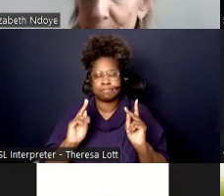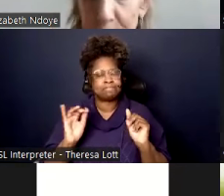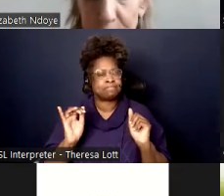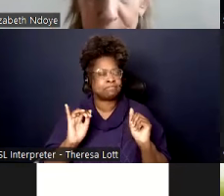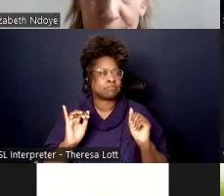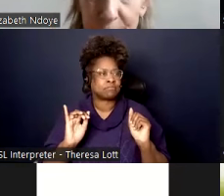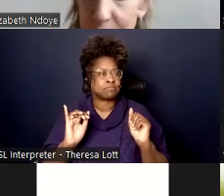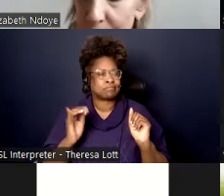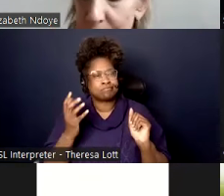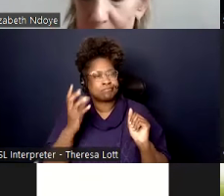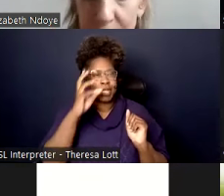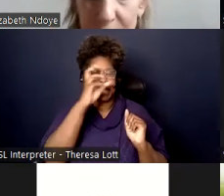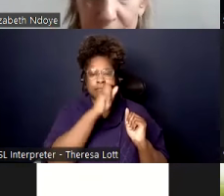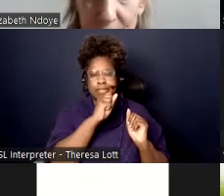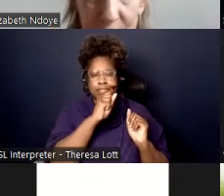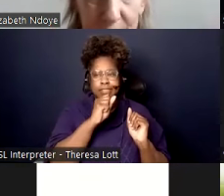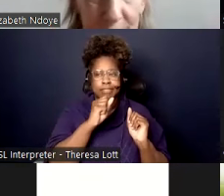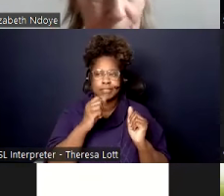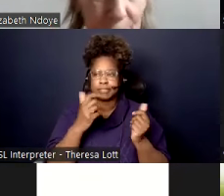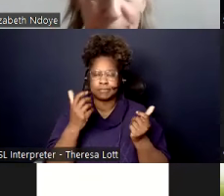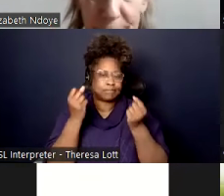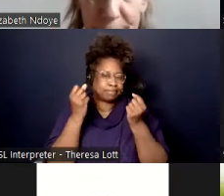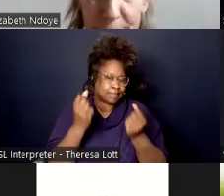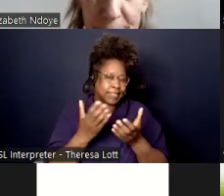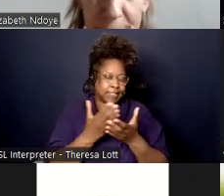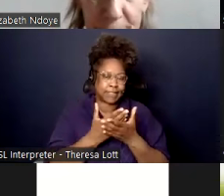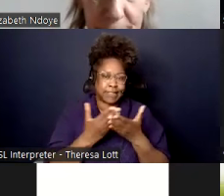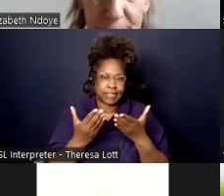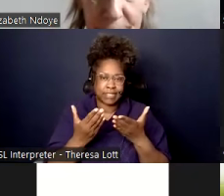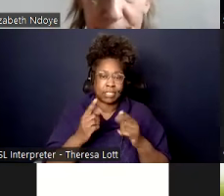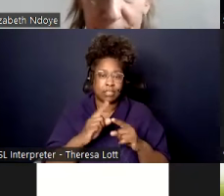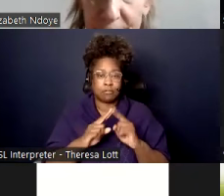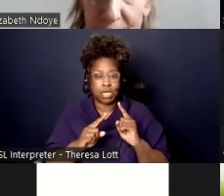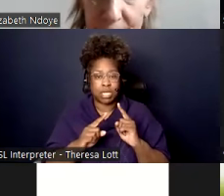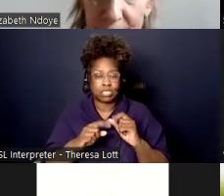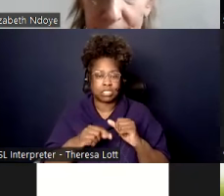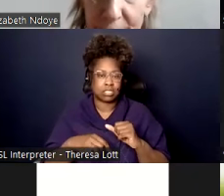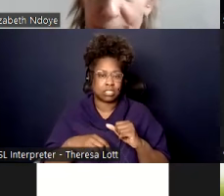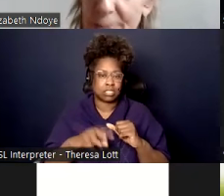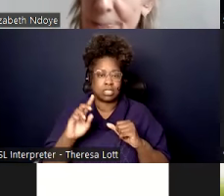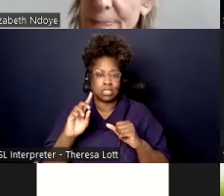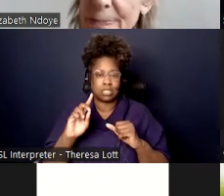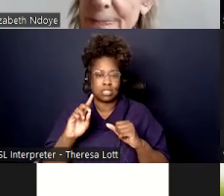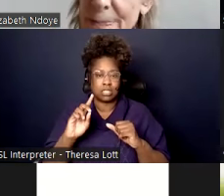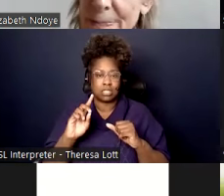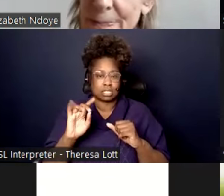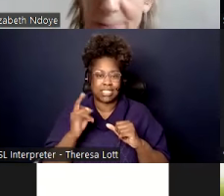because of, I guess I can name any number of things, but between the digital divide, between the prevalence of social